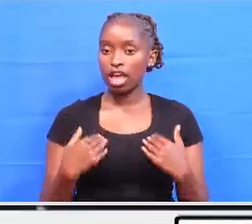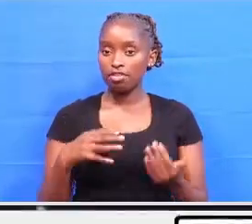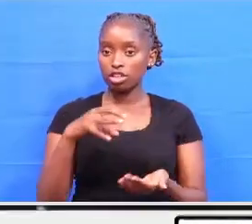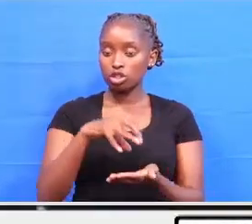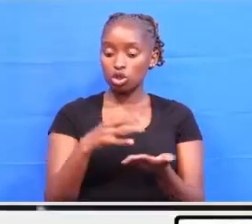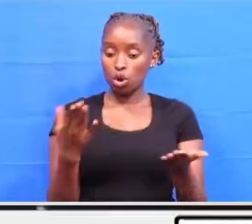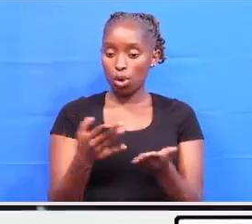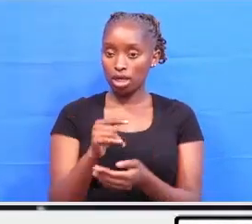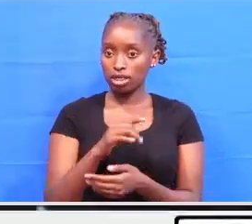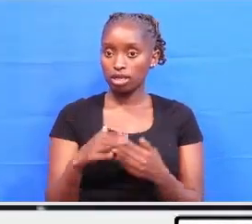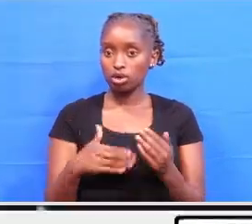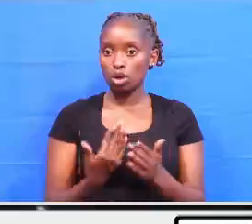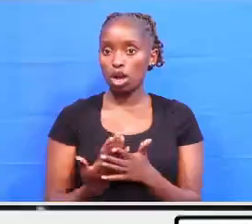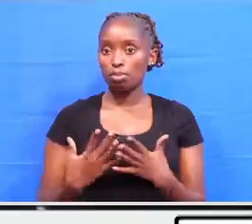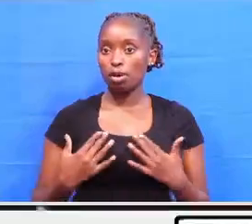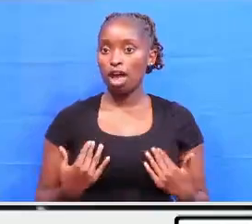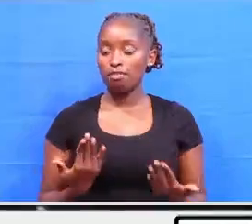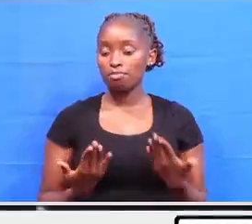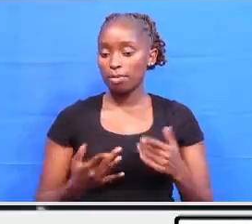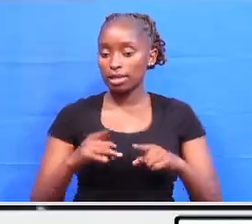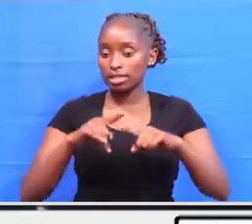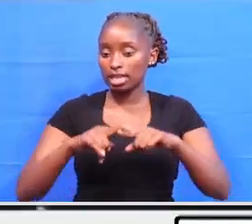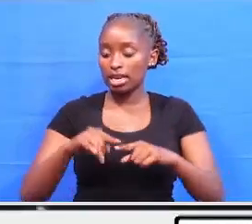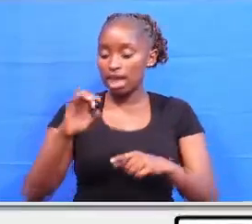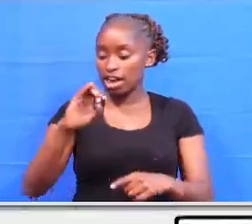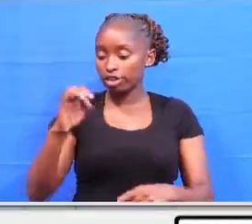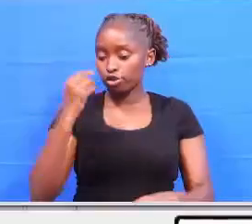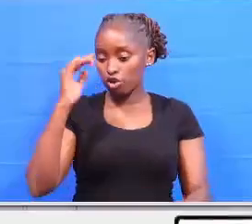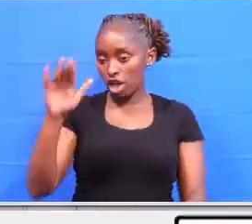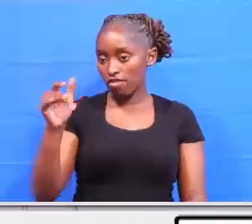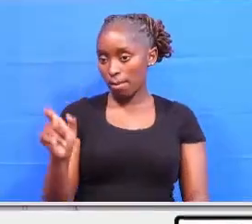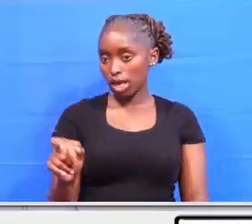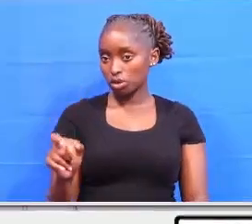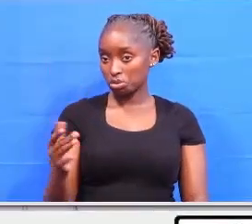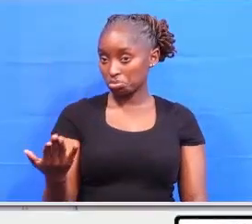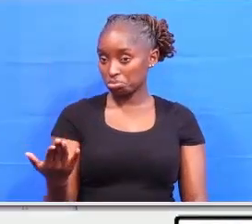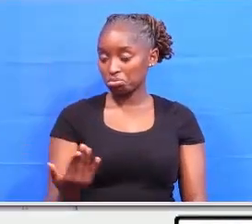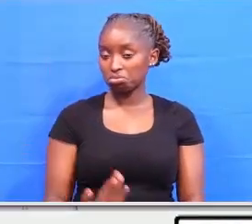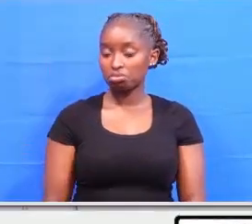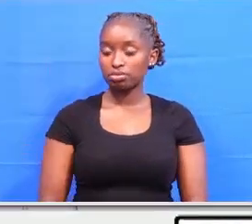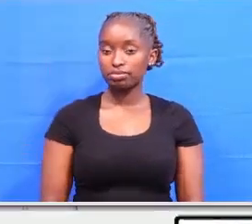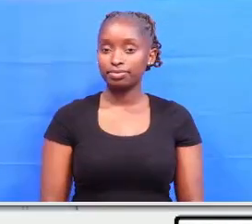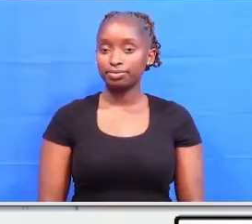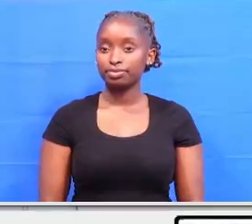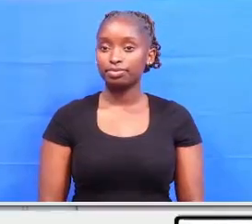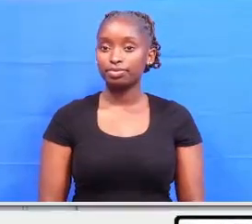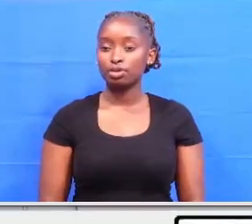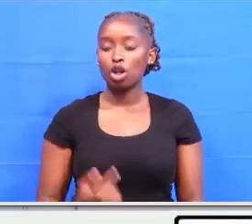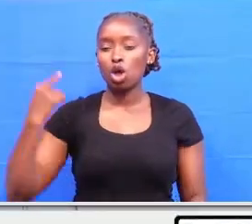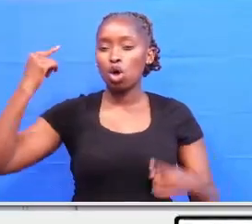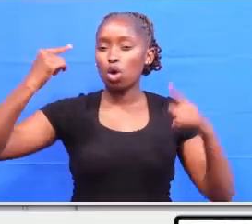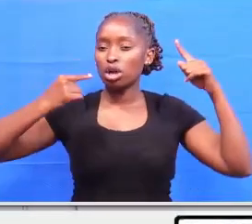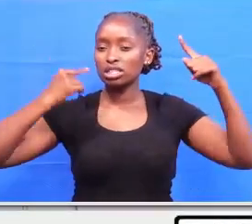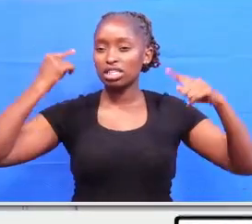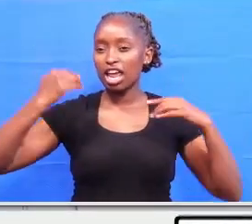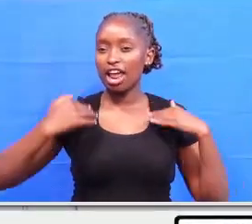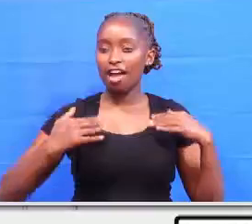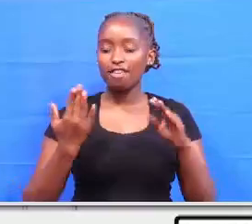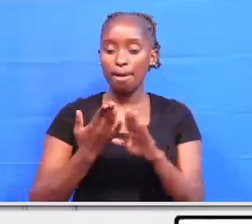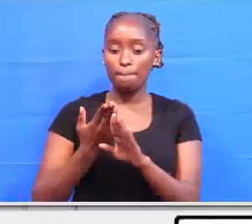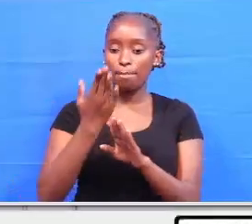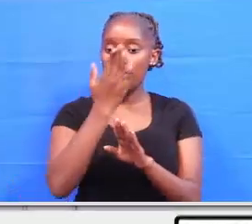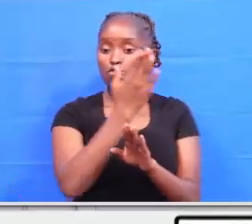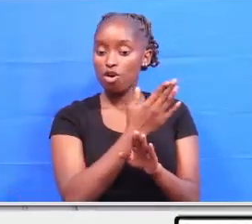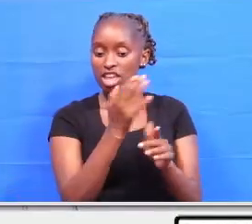where borrowers could have, you know, a standard rate for everyone? Well, it's been considered in the past. Even for the